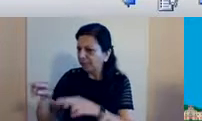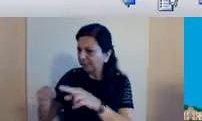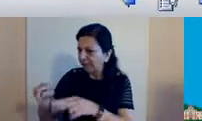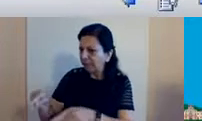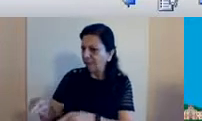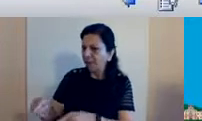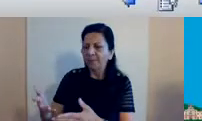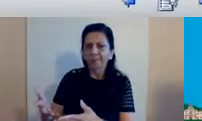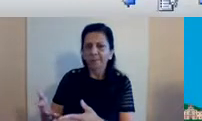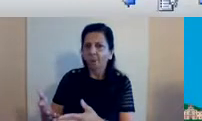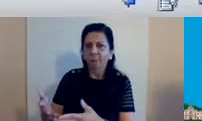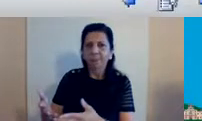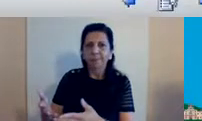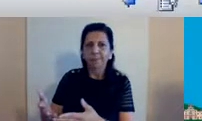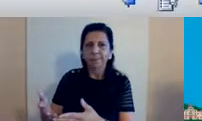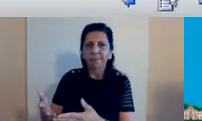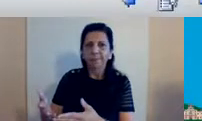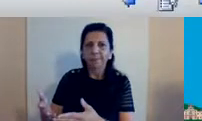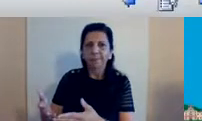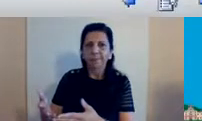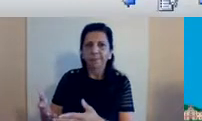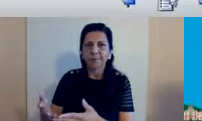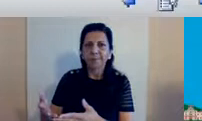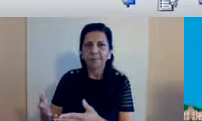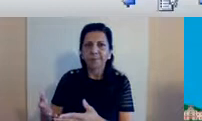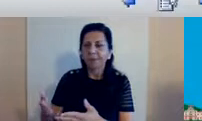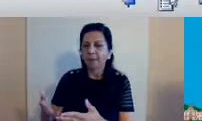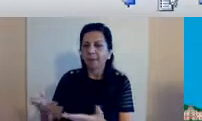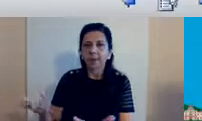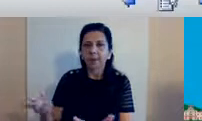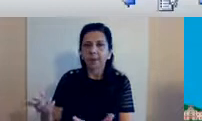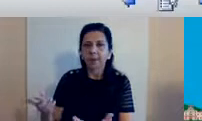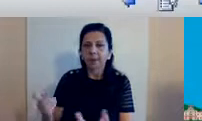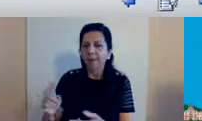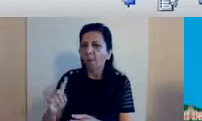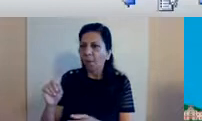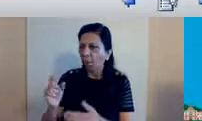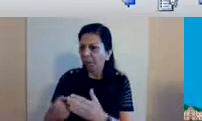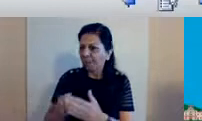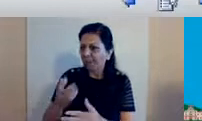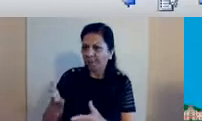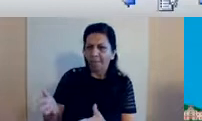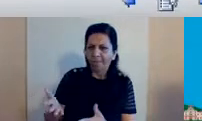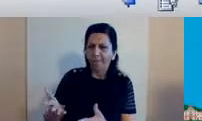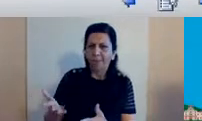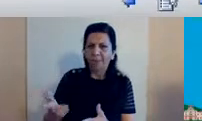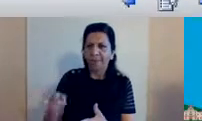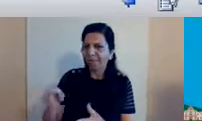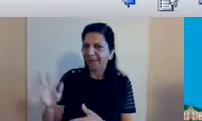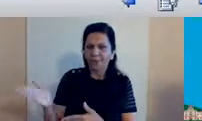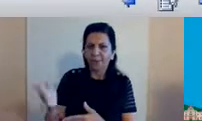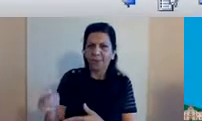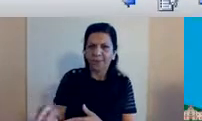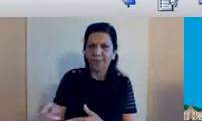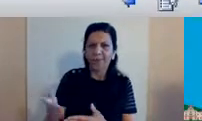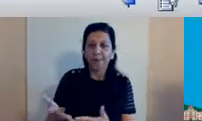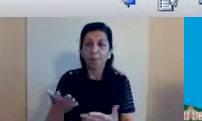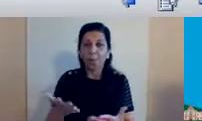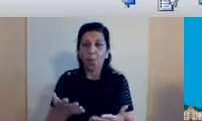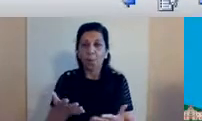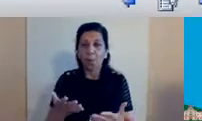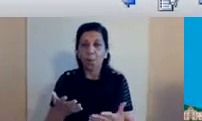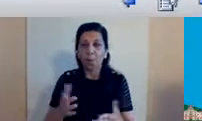of the sort of cases that occur in the ambulance service and doing what's more hear and treat, so treating over the phone